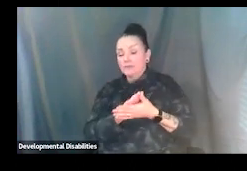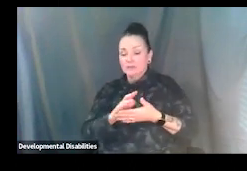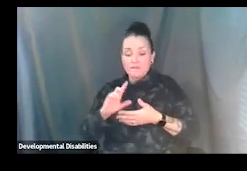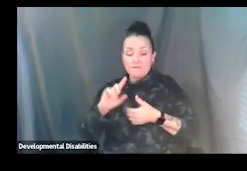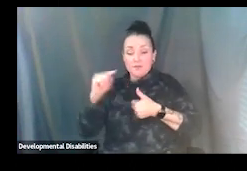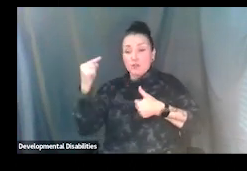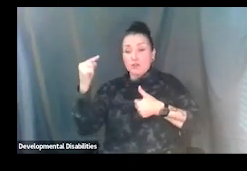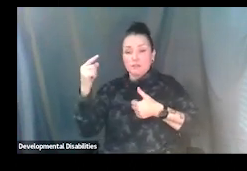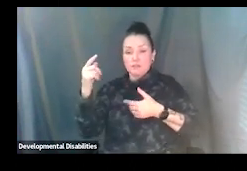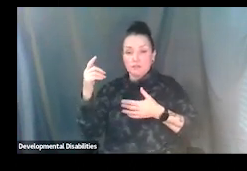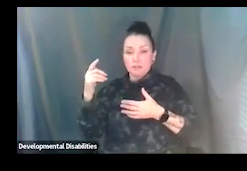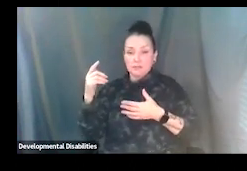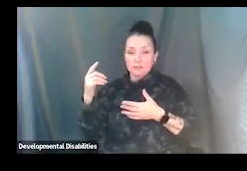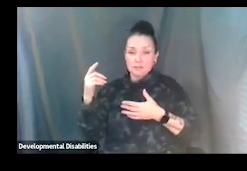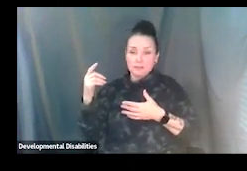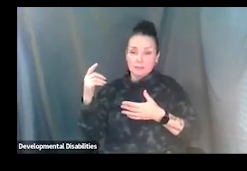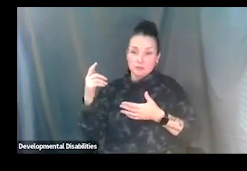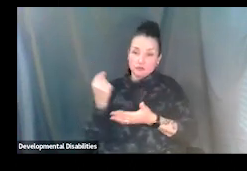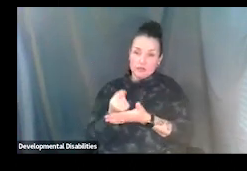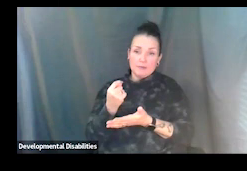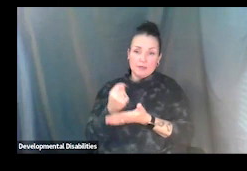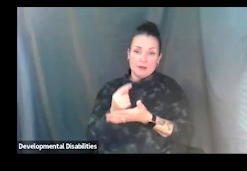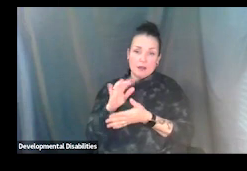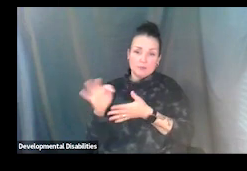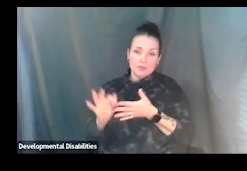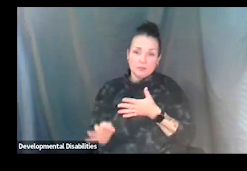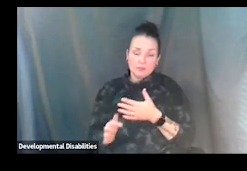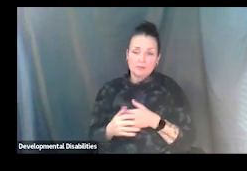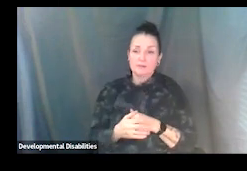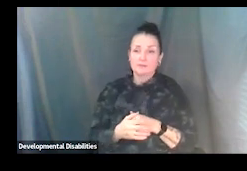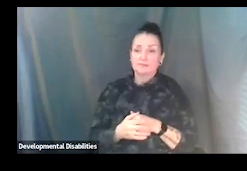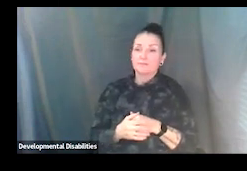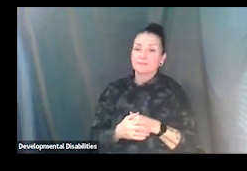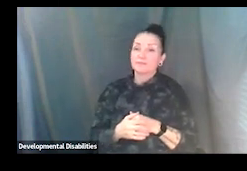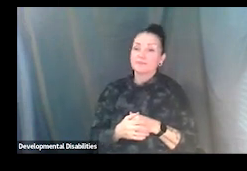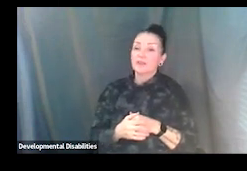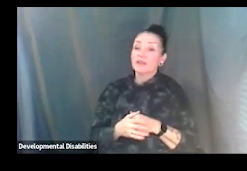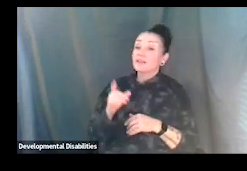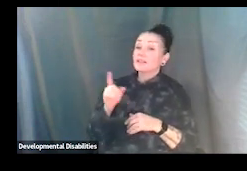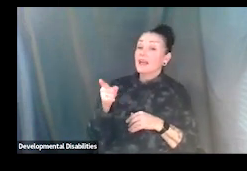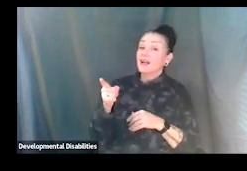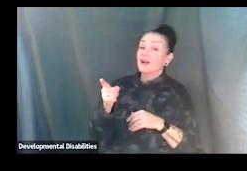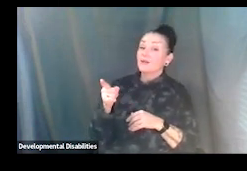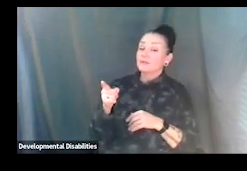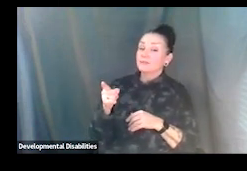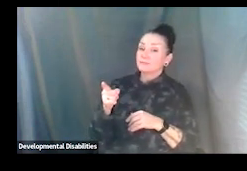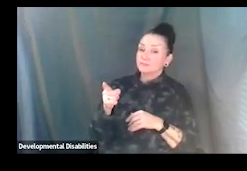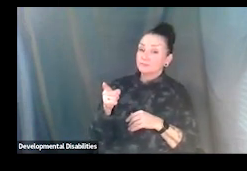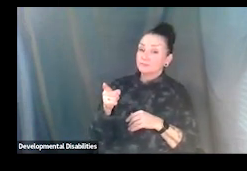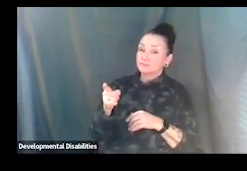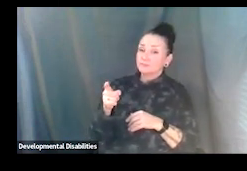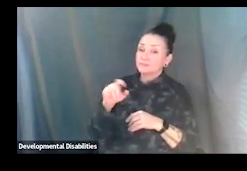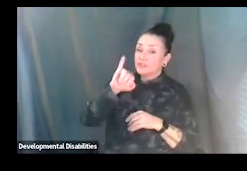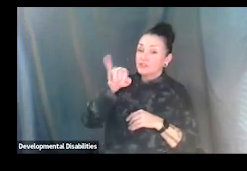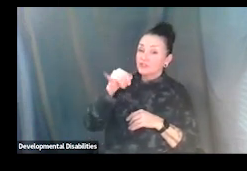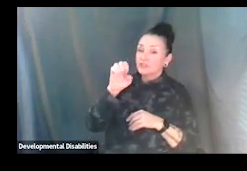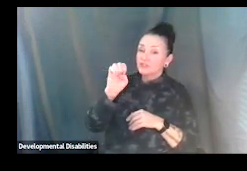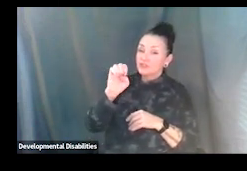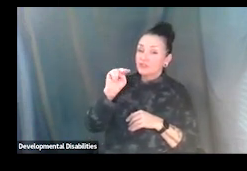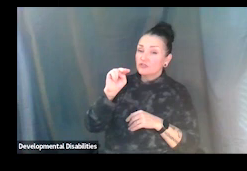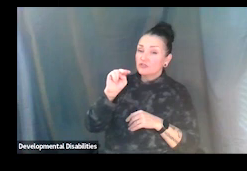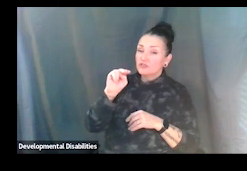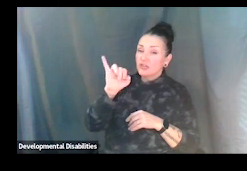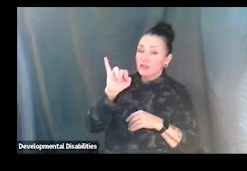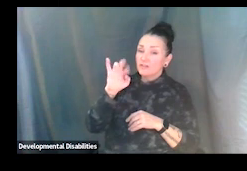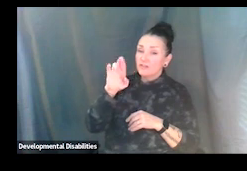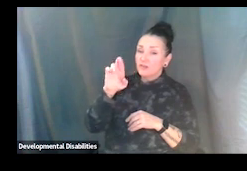welcome and nice to see you. I guess you can take the doctor out of CPRI, but you can't take CPRI out of the doctor. But anyway, Jennifer, if you would like to